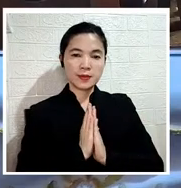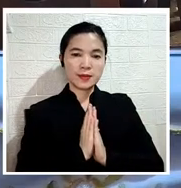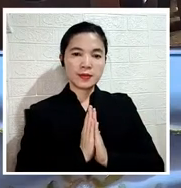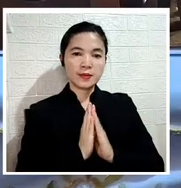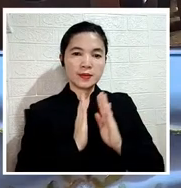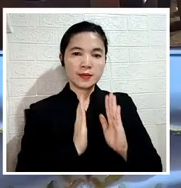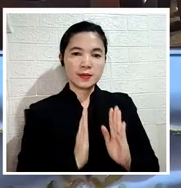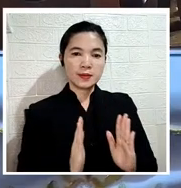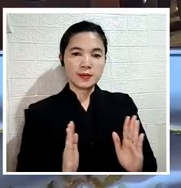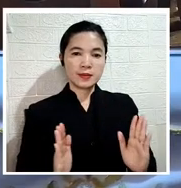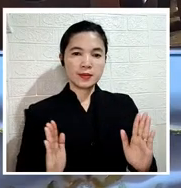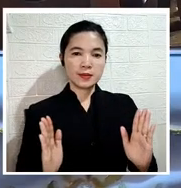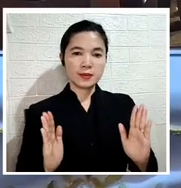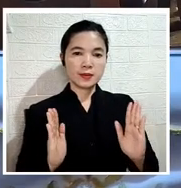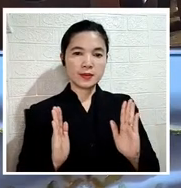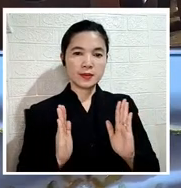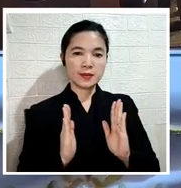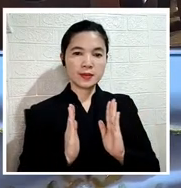Amen.